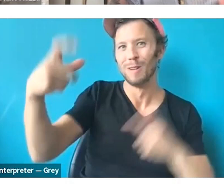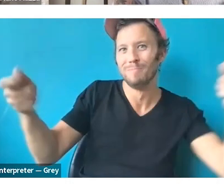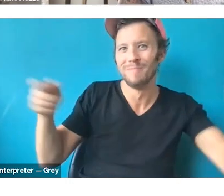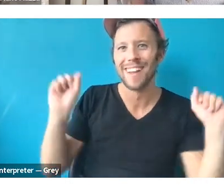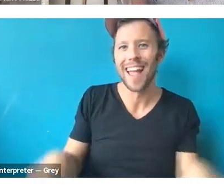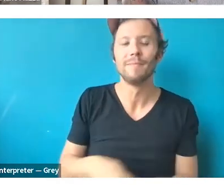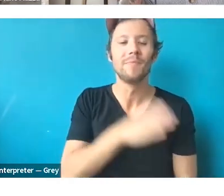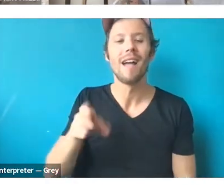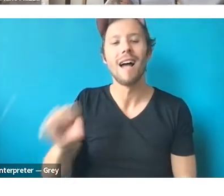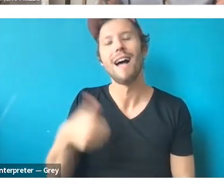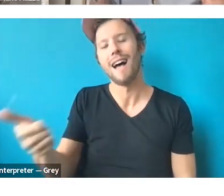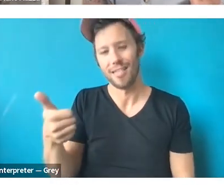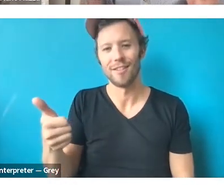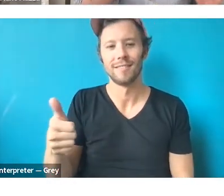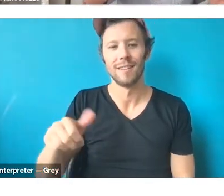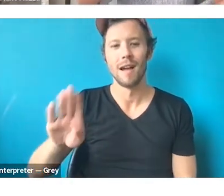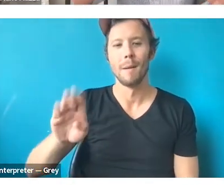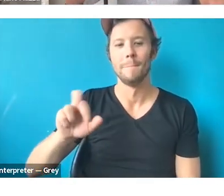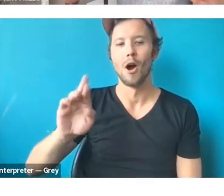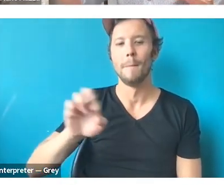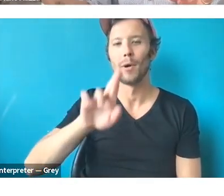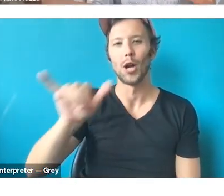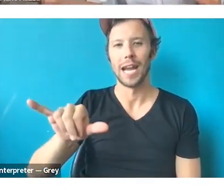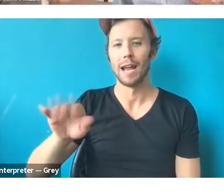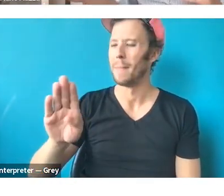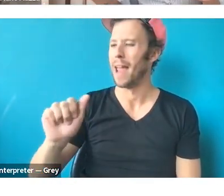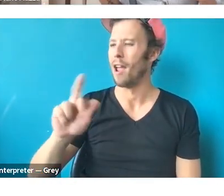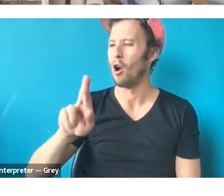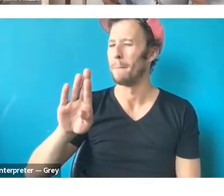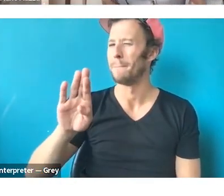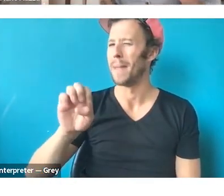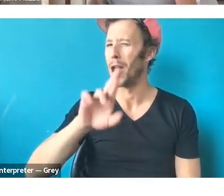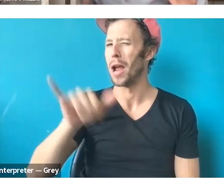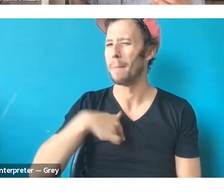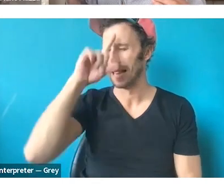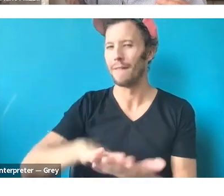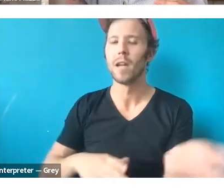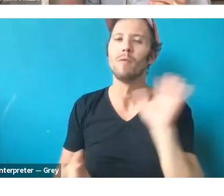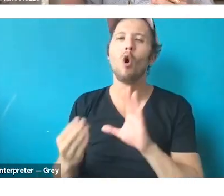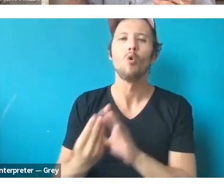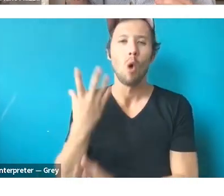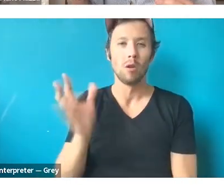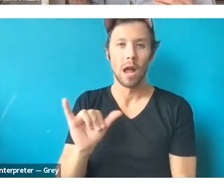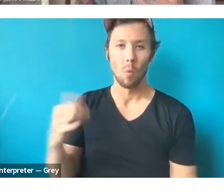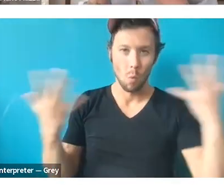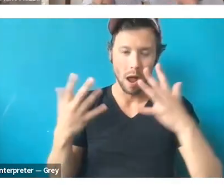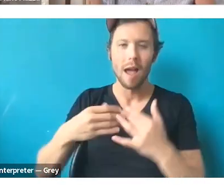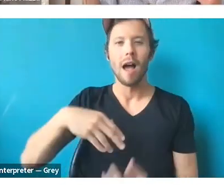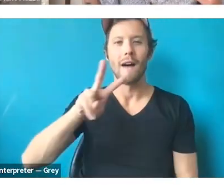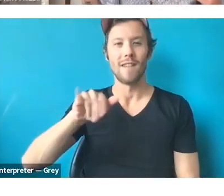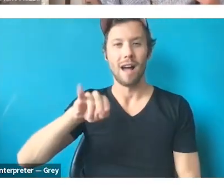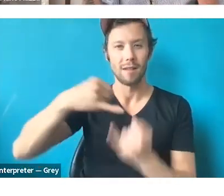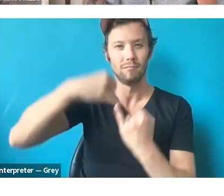is barberry. It's a little bit it kind of grows like a spiky vine, but it's in the Northeast. It makes a